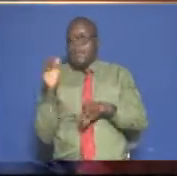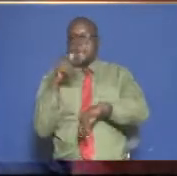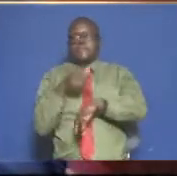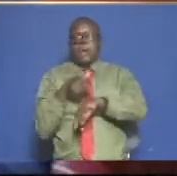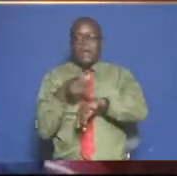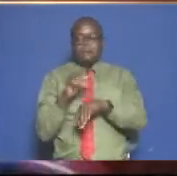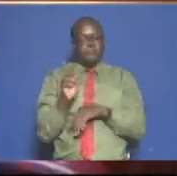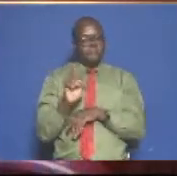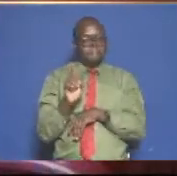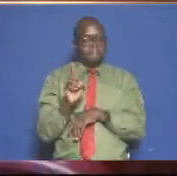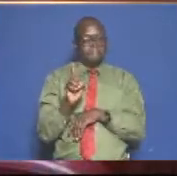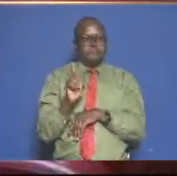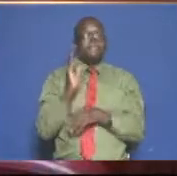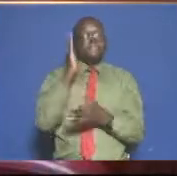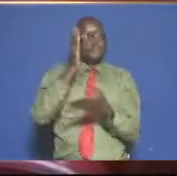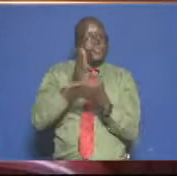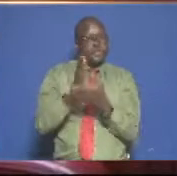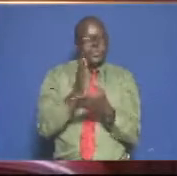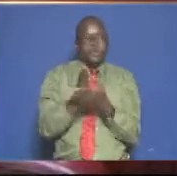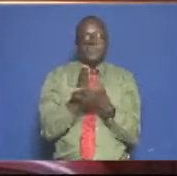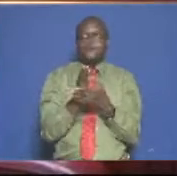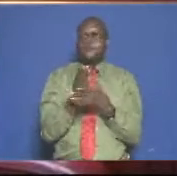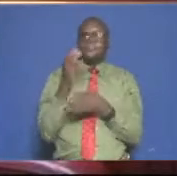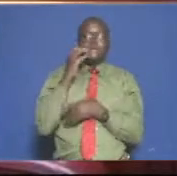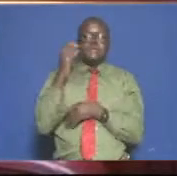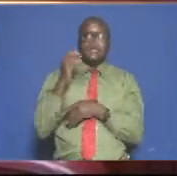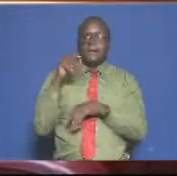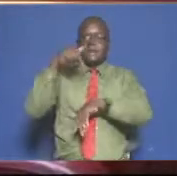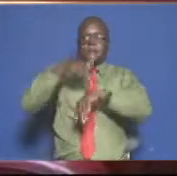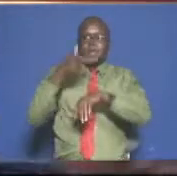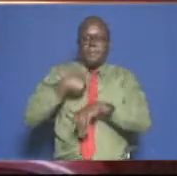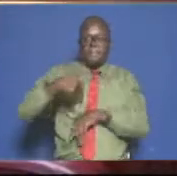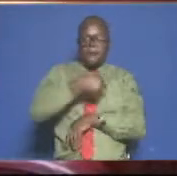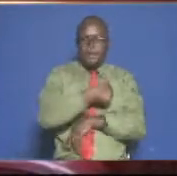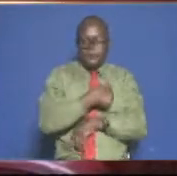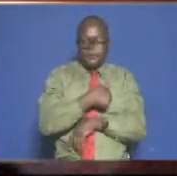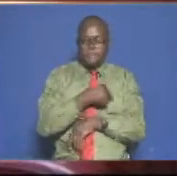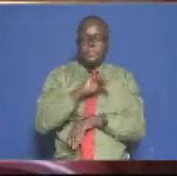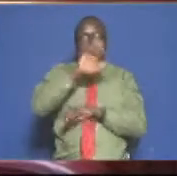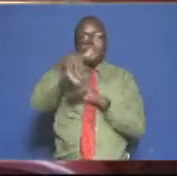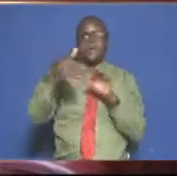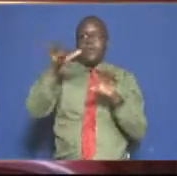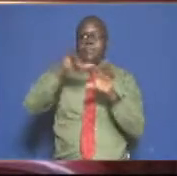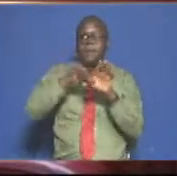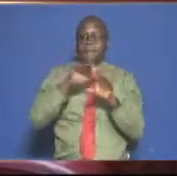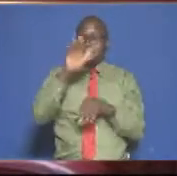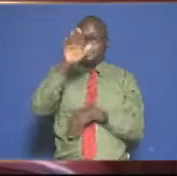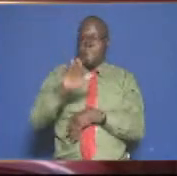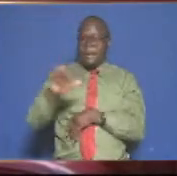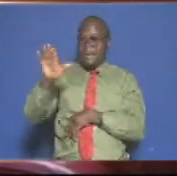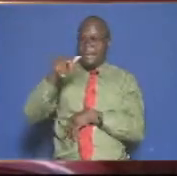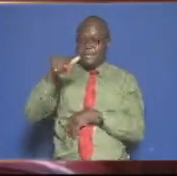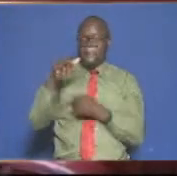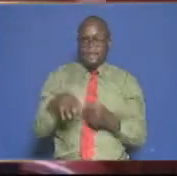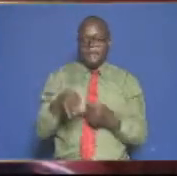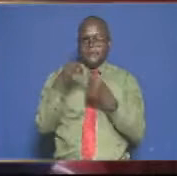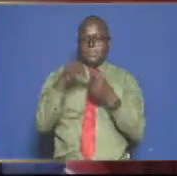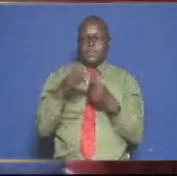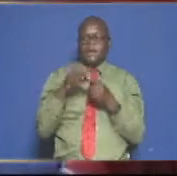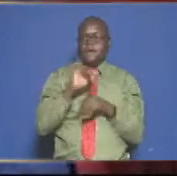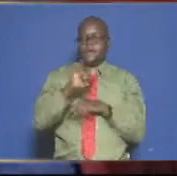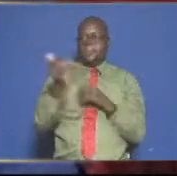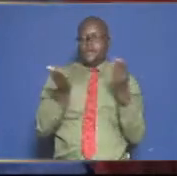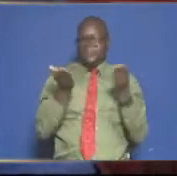colleagues. It is indeed really a sad moment for all of us, all the members of Parliament here, especially those who served in